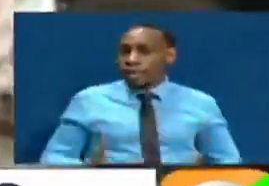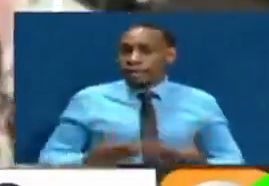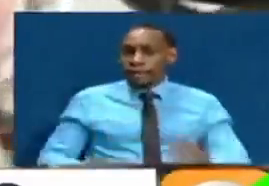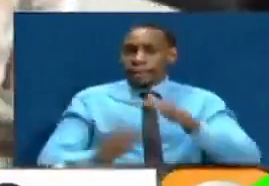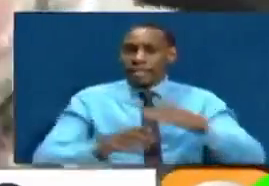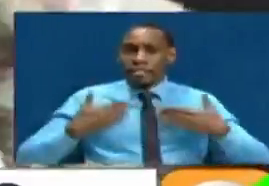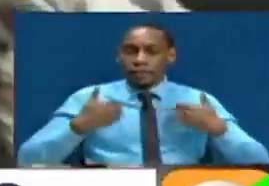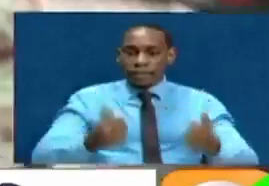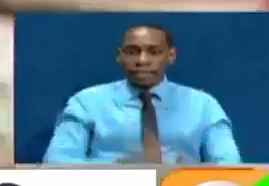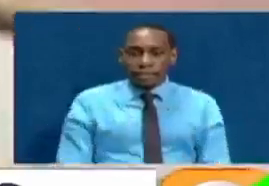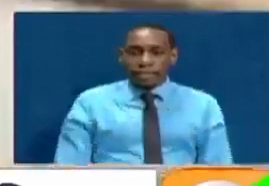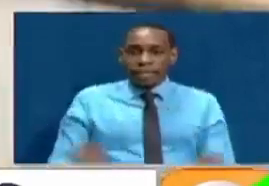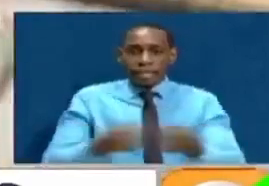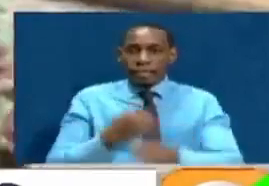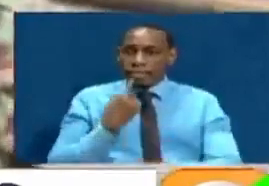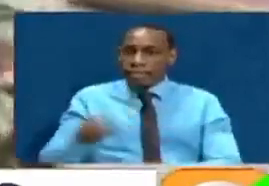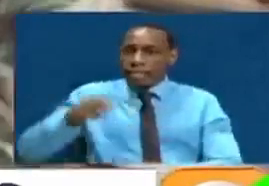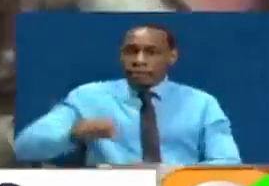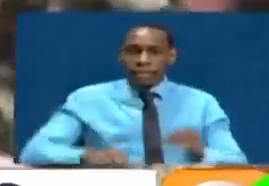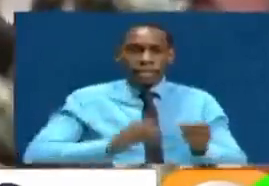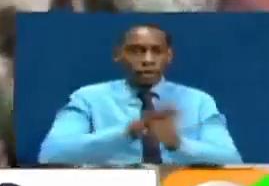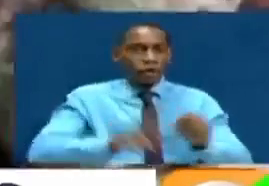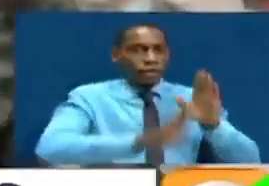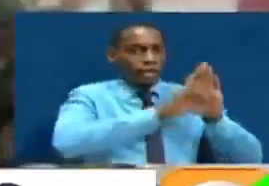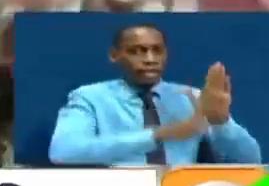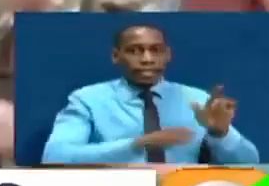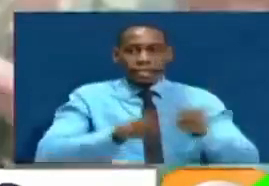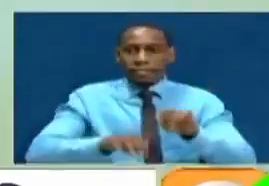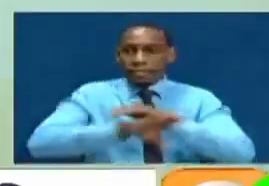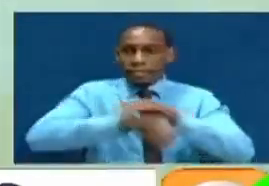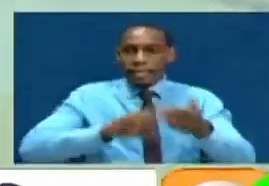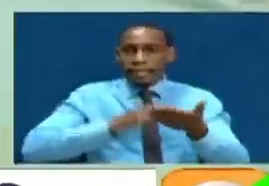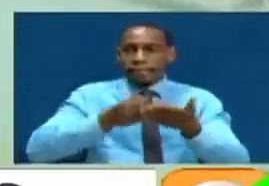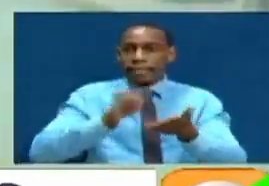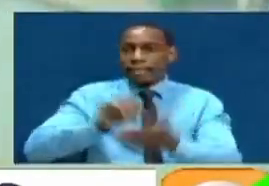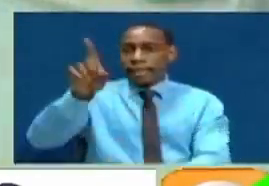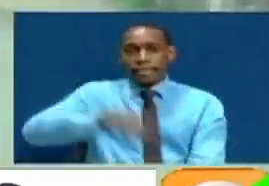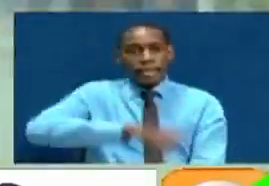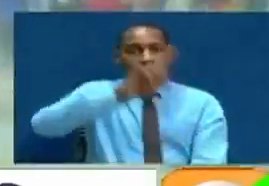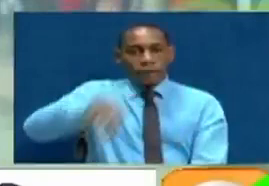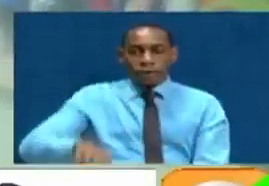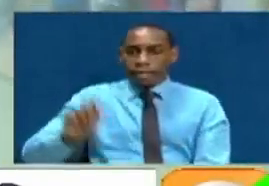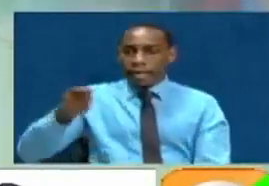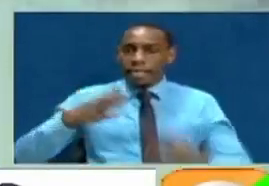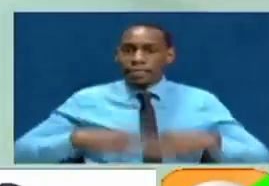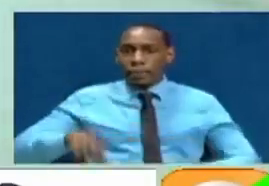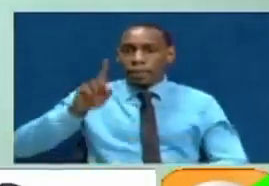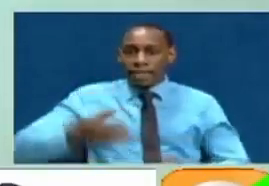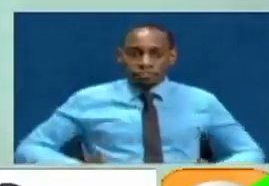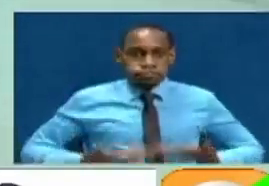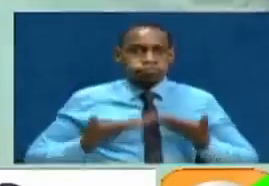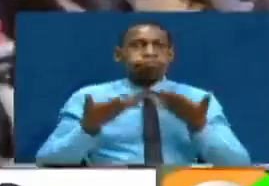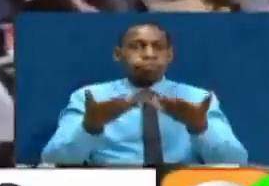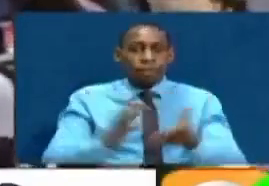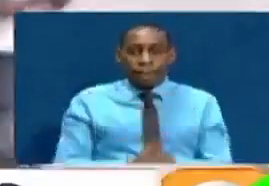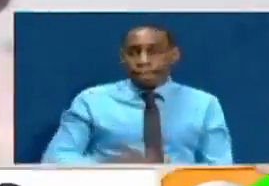at the Ministry of Health. You cannot tell us COVID-19 regulations and you're stealing our funds. That is wrong. Kenyans must speak